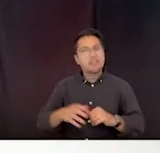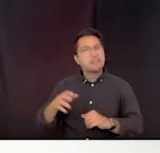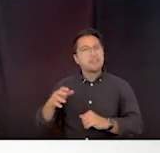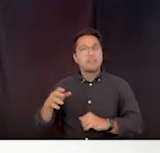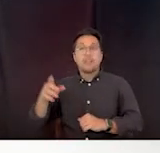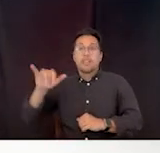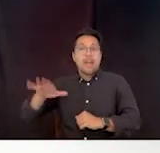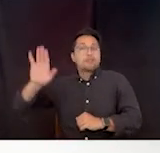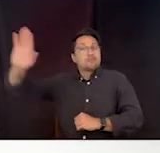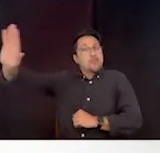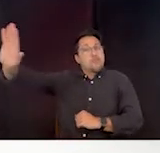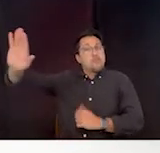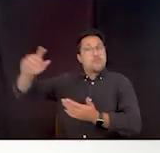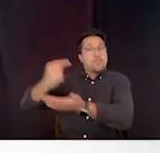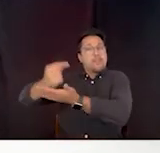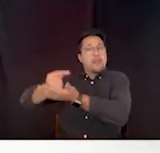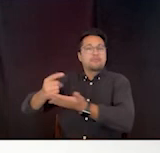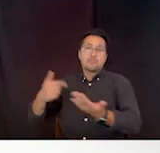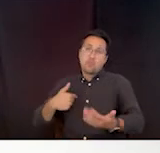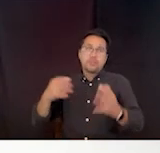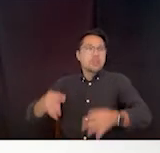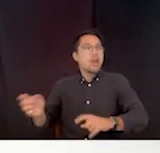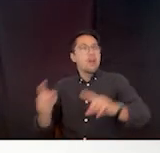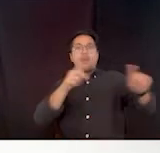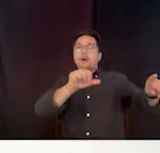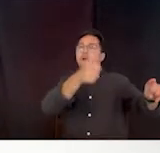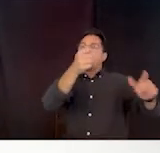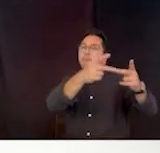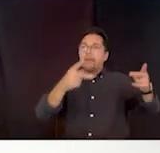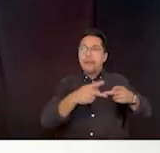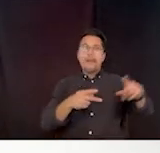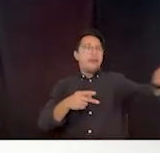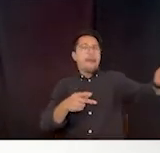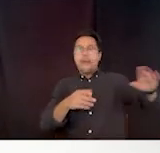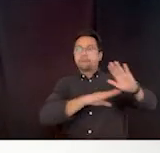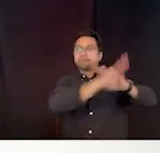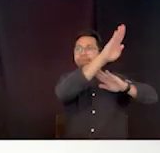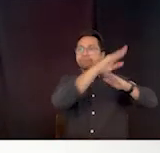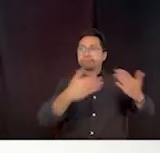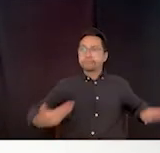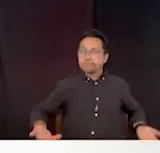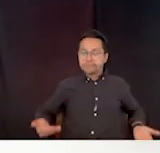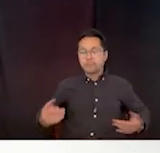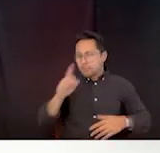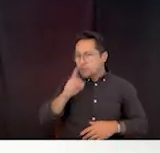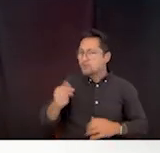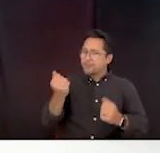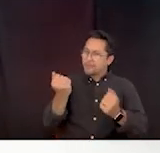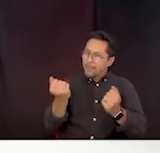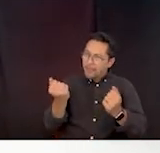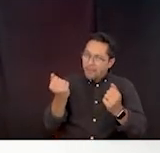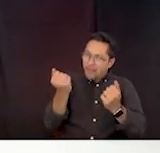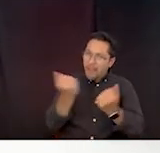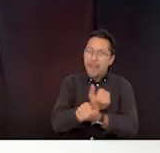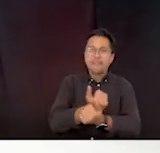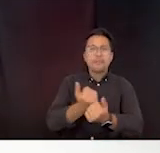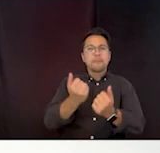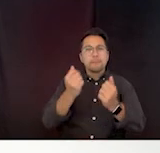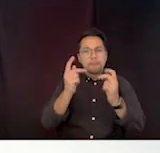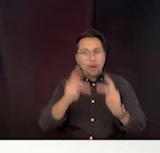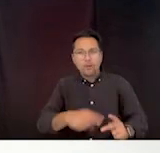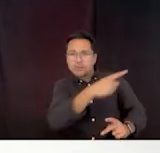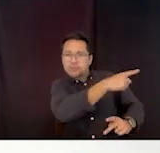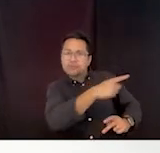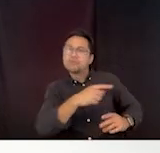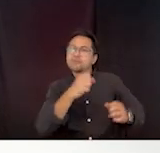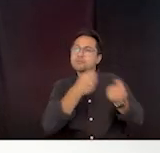she ran her therapy. And so we went somewhere else, and he did great. So just make sure every person that on your professional support system is bringing what you need